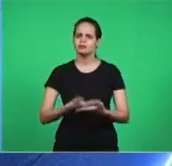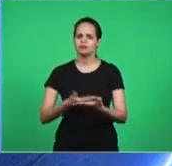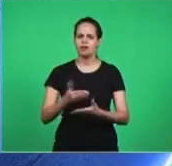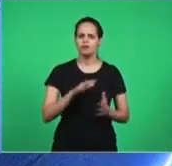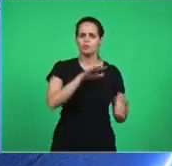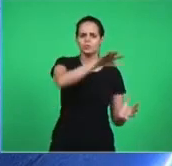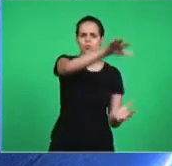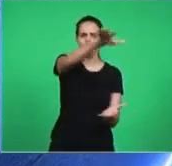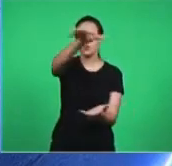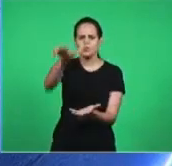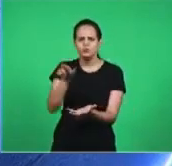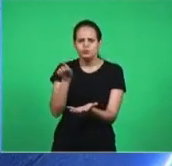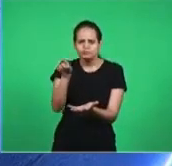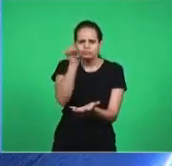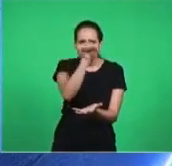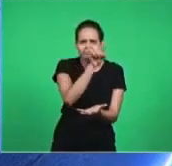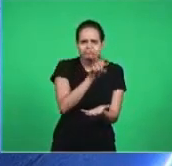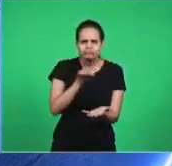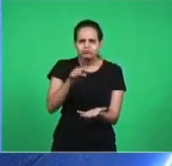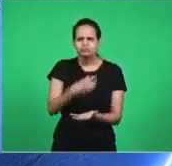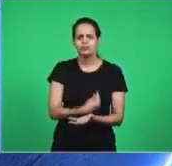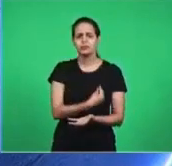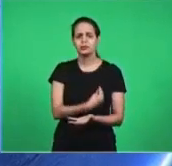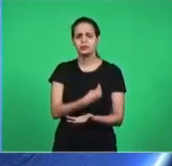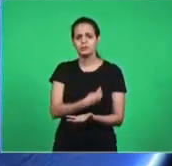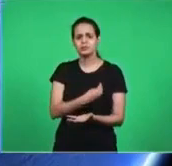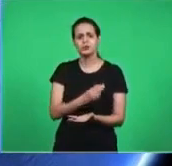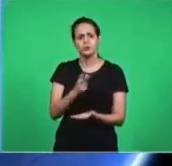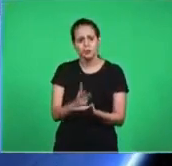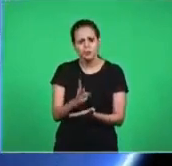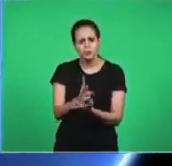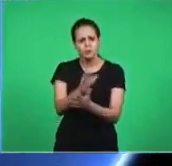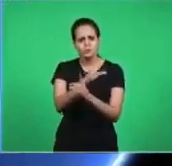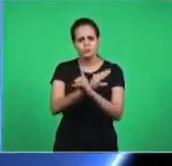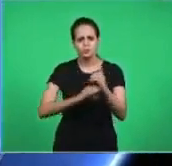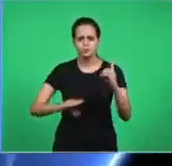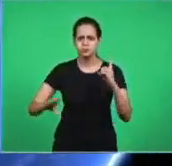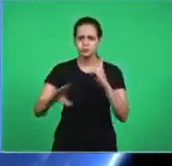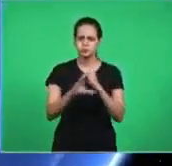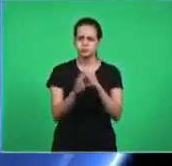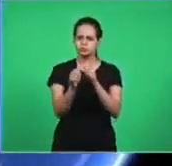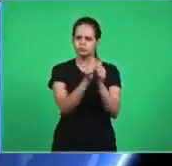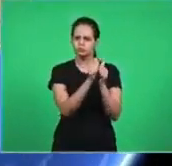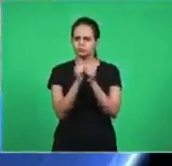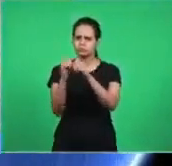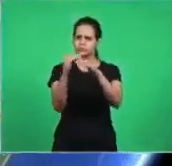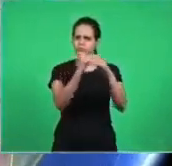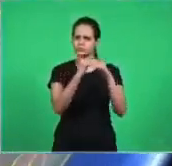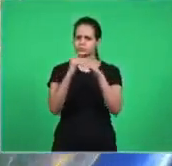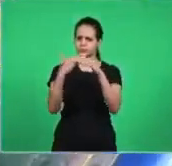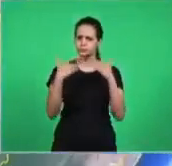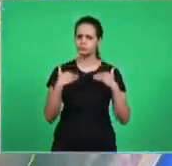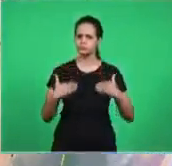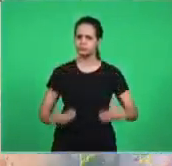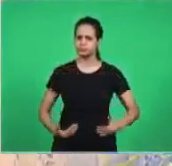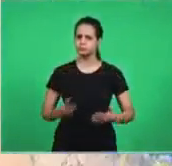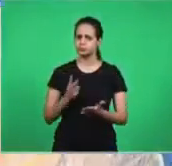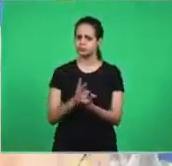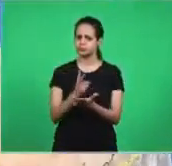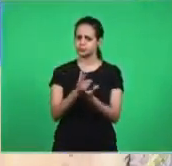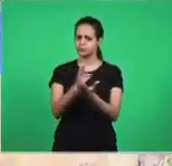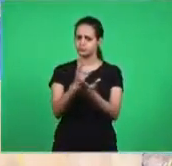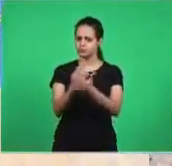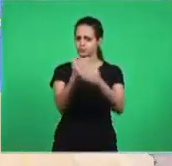Brethren from every part of the world participating on the same service together in the same body, in the